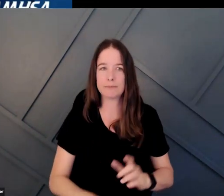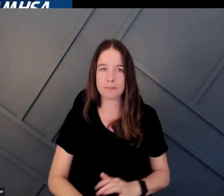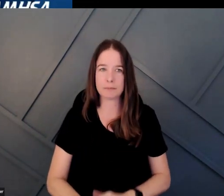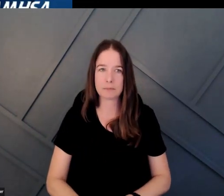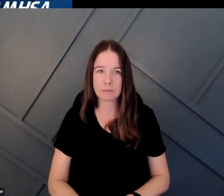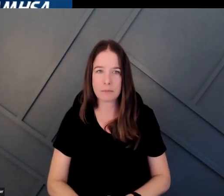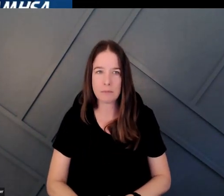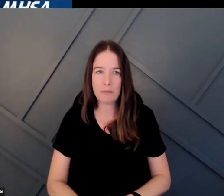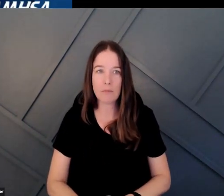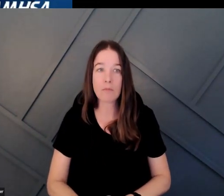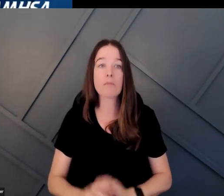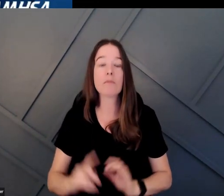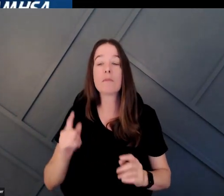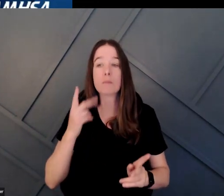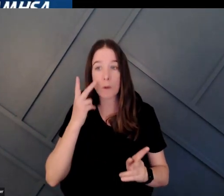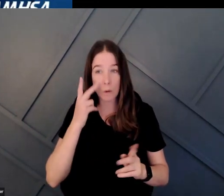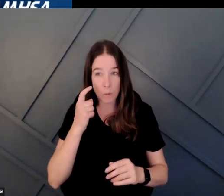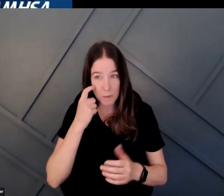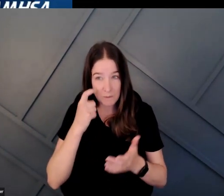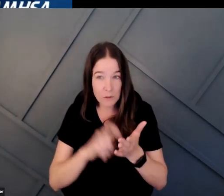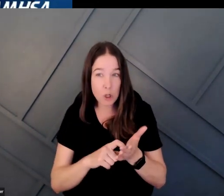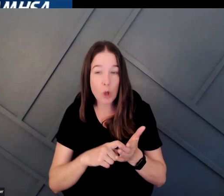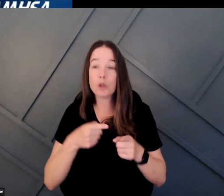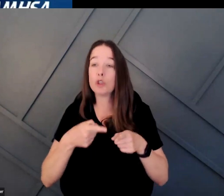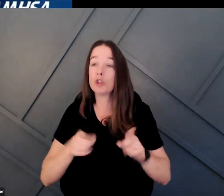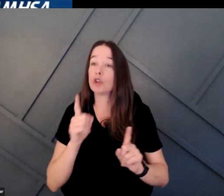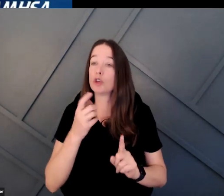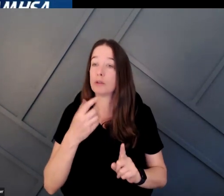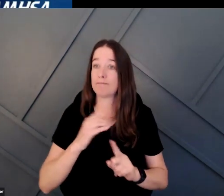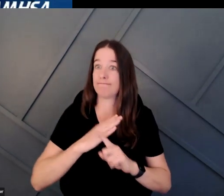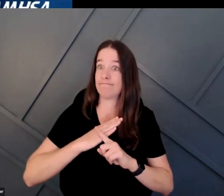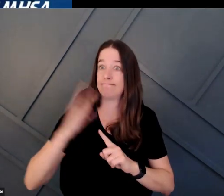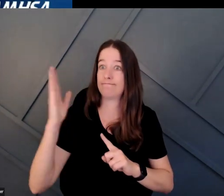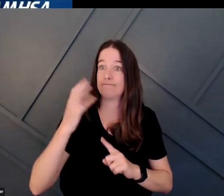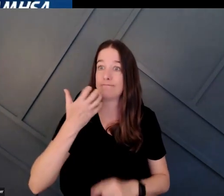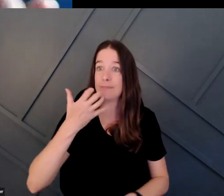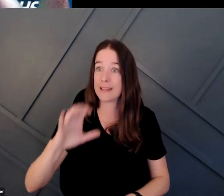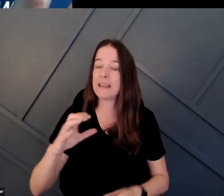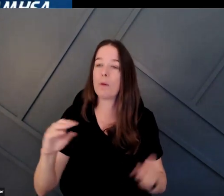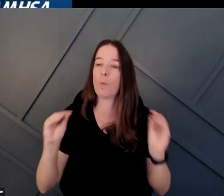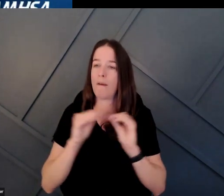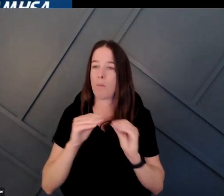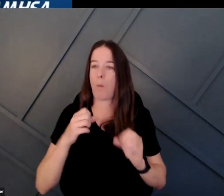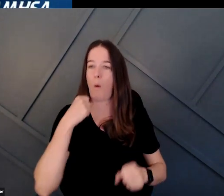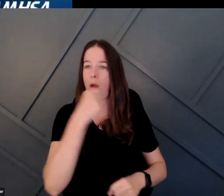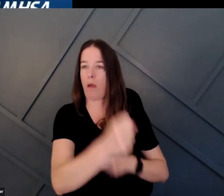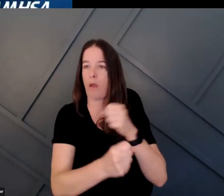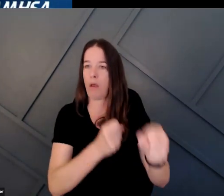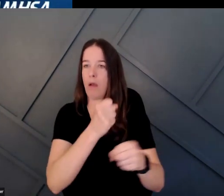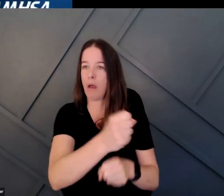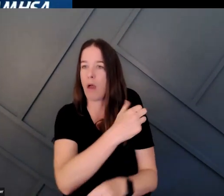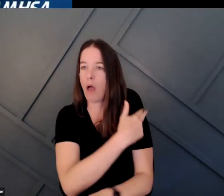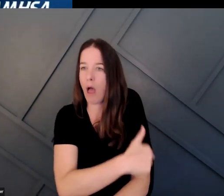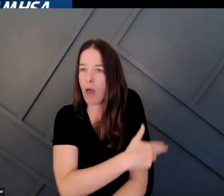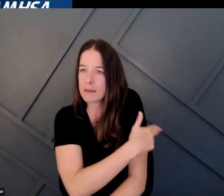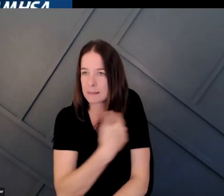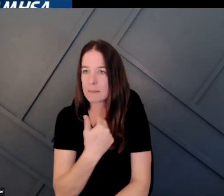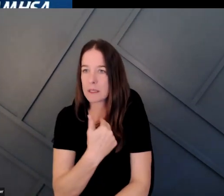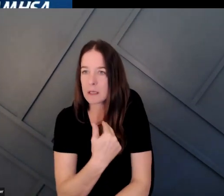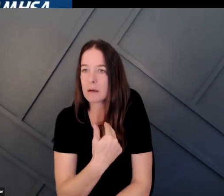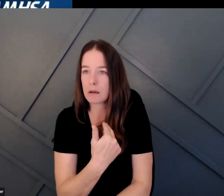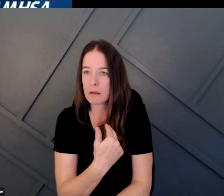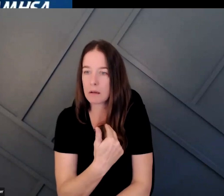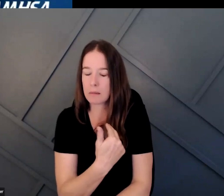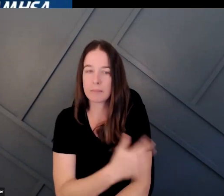excess or increased hospitalization rates for mental health and substance use conditions directly. So a